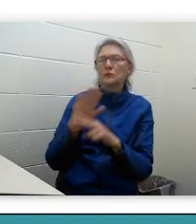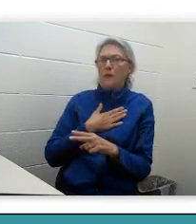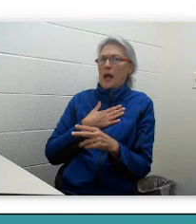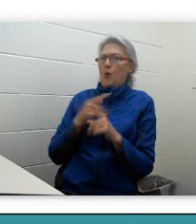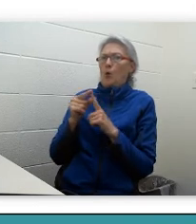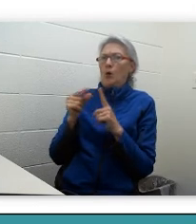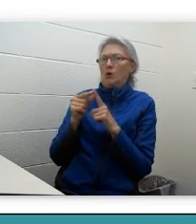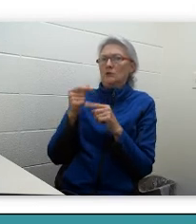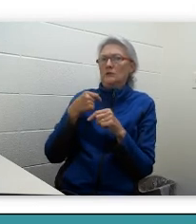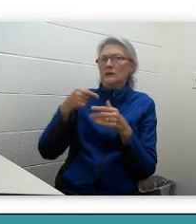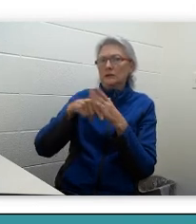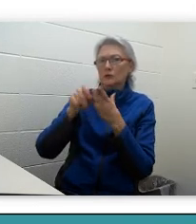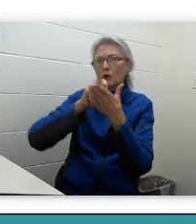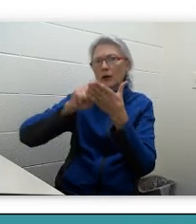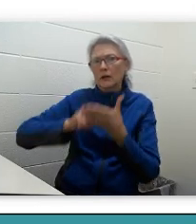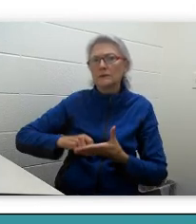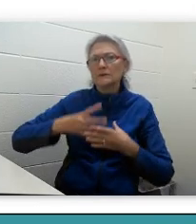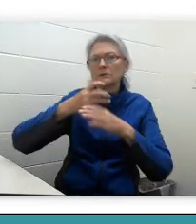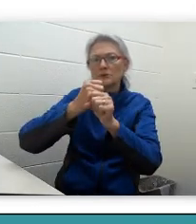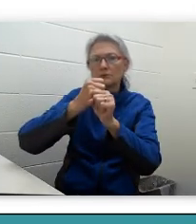my summary.